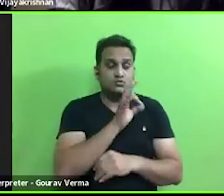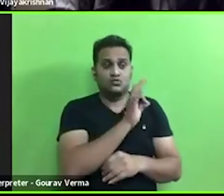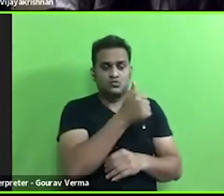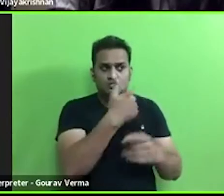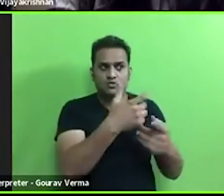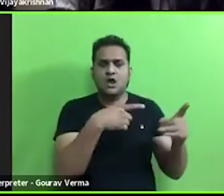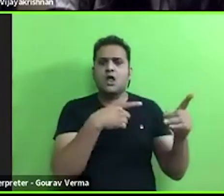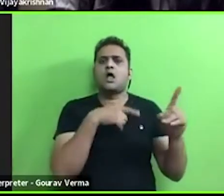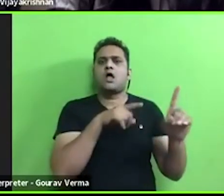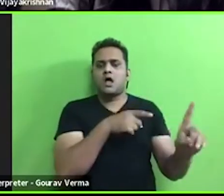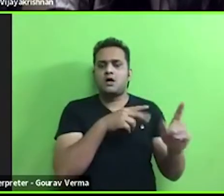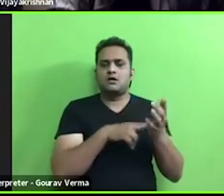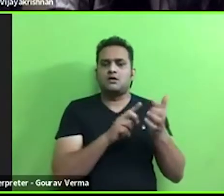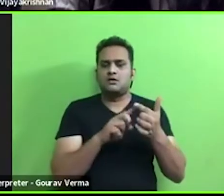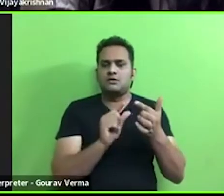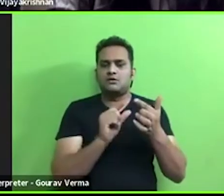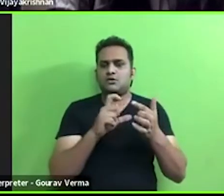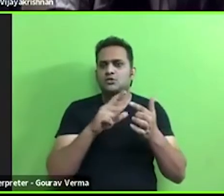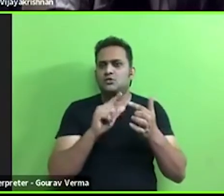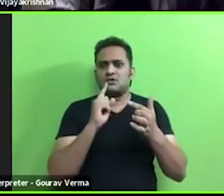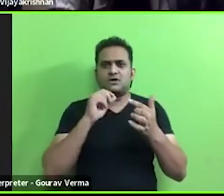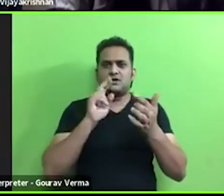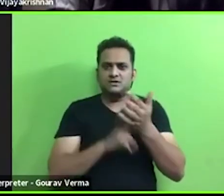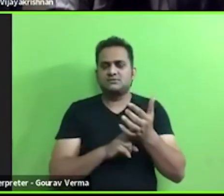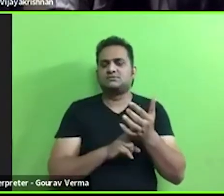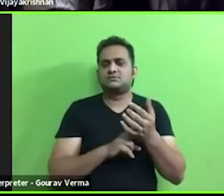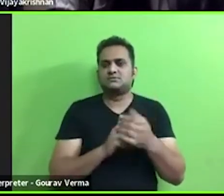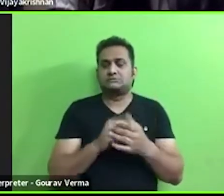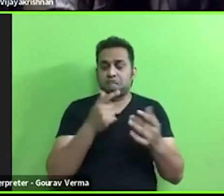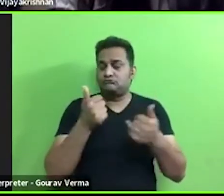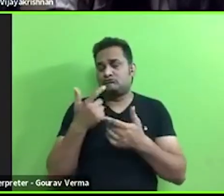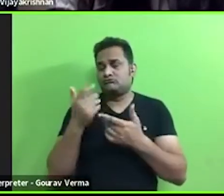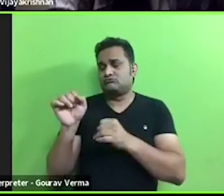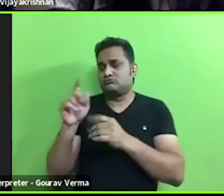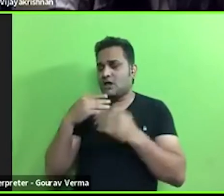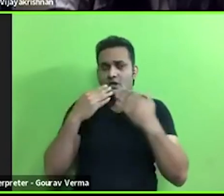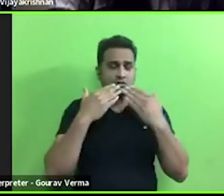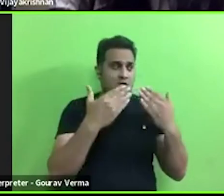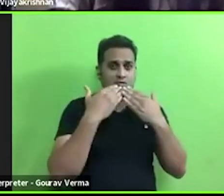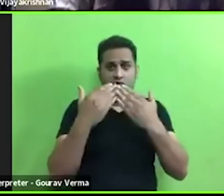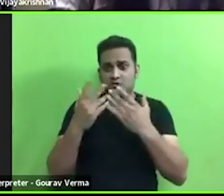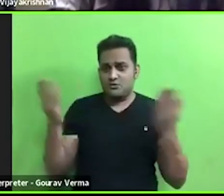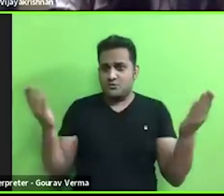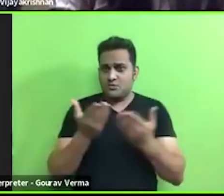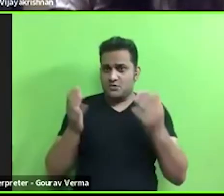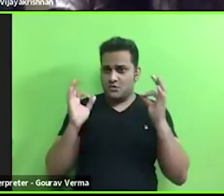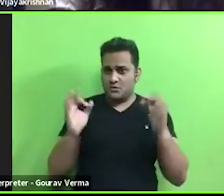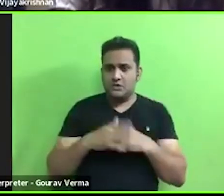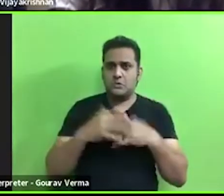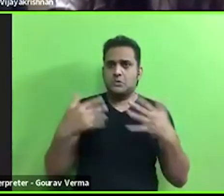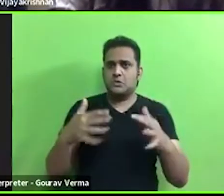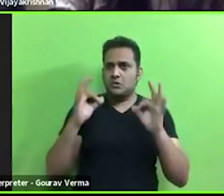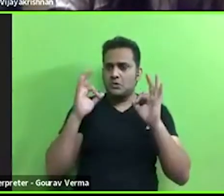expression nucleus of the energy. I'm going to plagiarize you. Indeed, indeed. Thank you both. This is wonderful, but we have a growing list